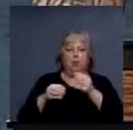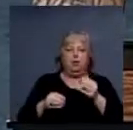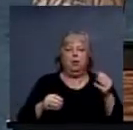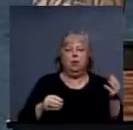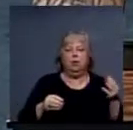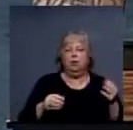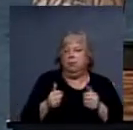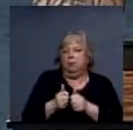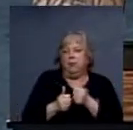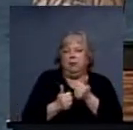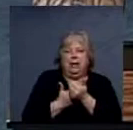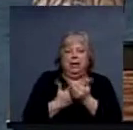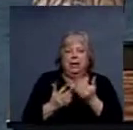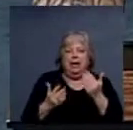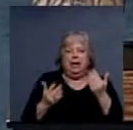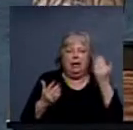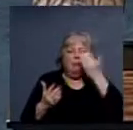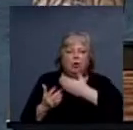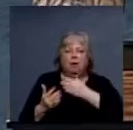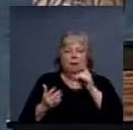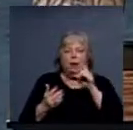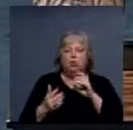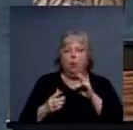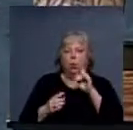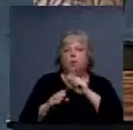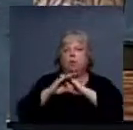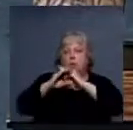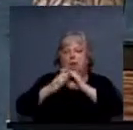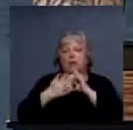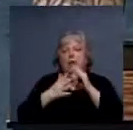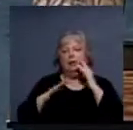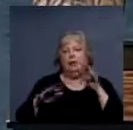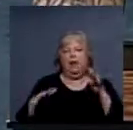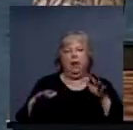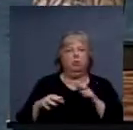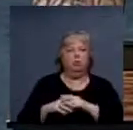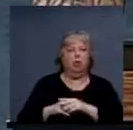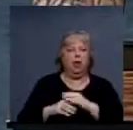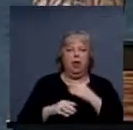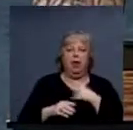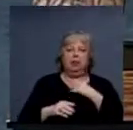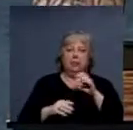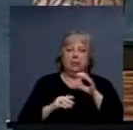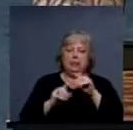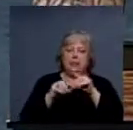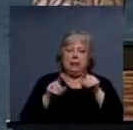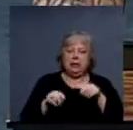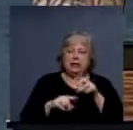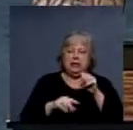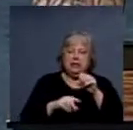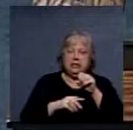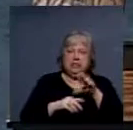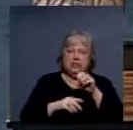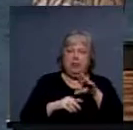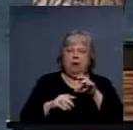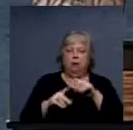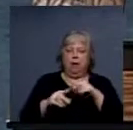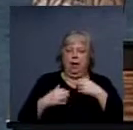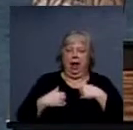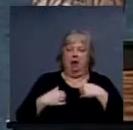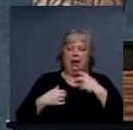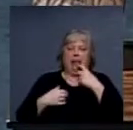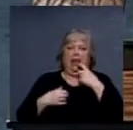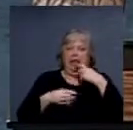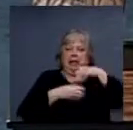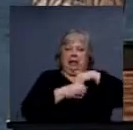anything in front of that door, that'll block that sound. There are speakers that actually are constructed of glass internally to transmit